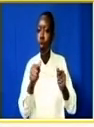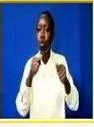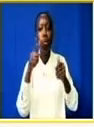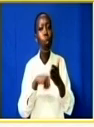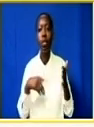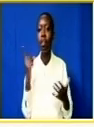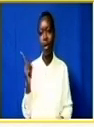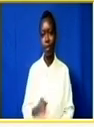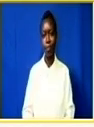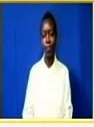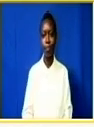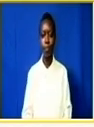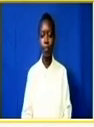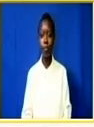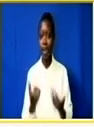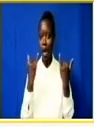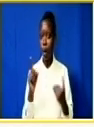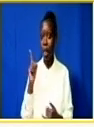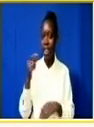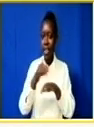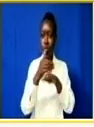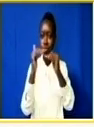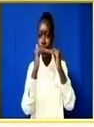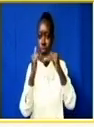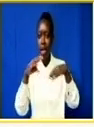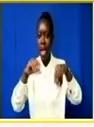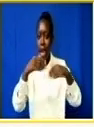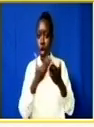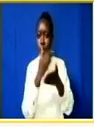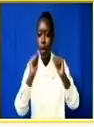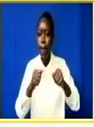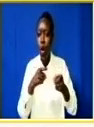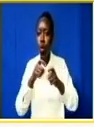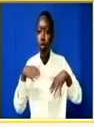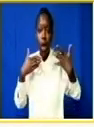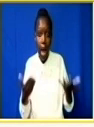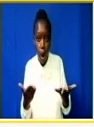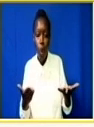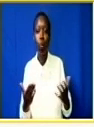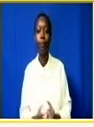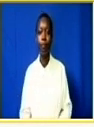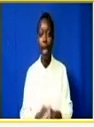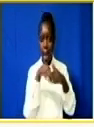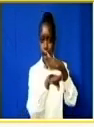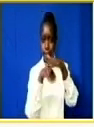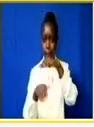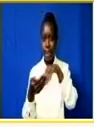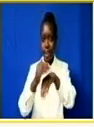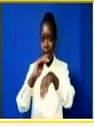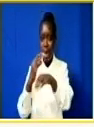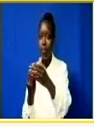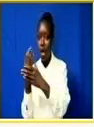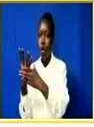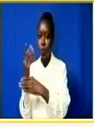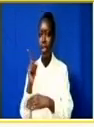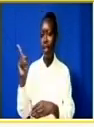do? So this sheet erosion, it can be controlled by, mm-hmm. one, planting cover crops. Mm-hmm. And yeah. these cover